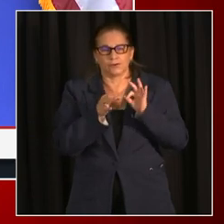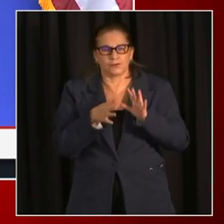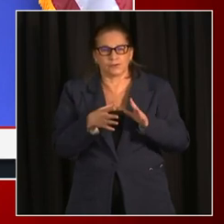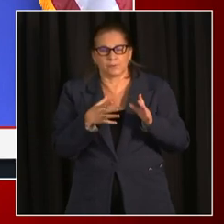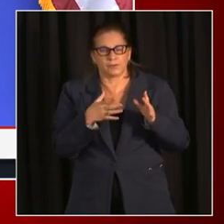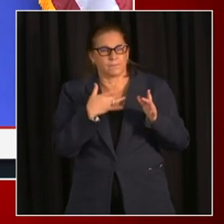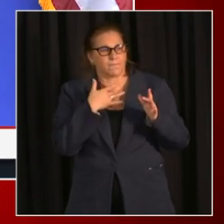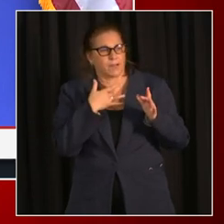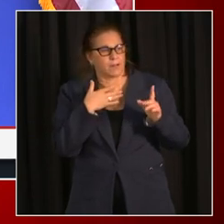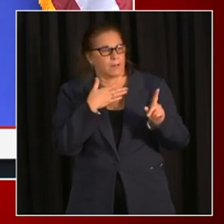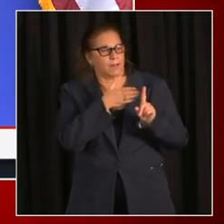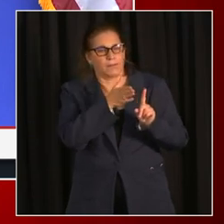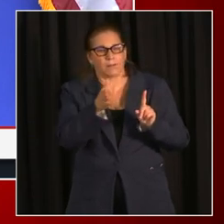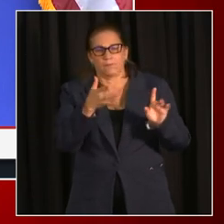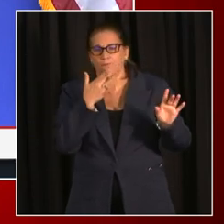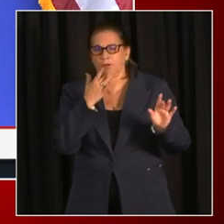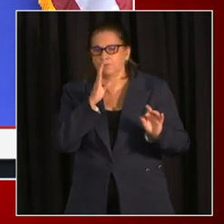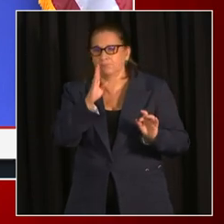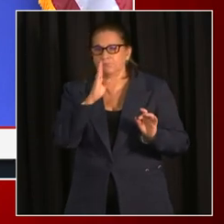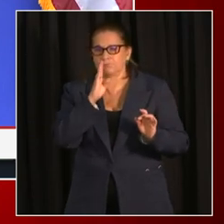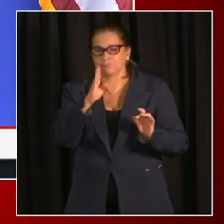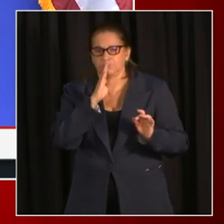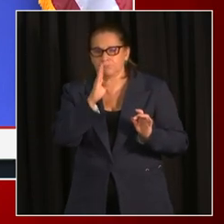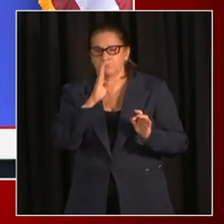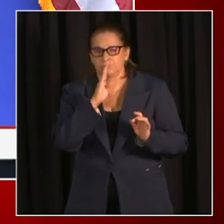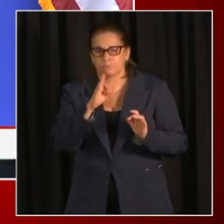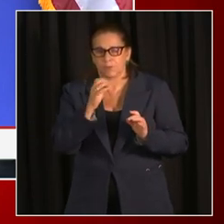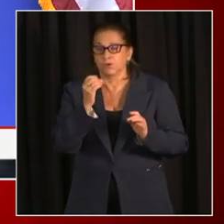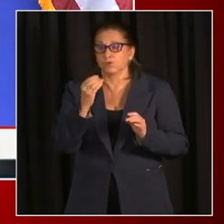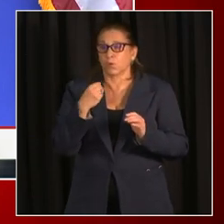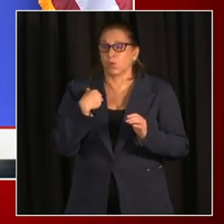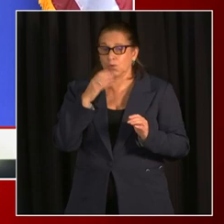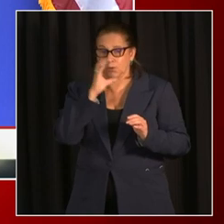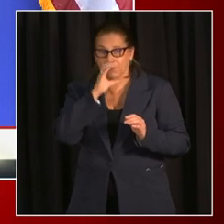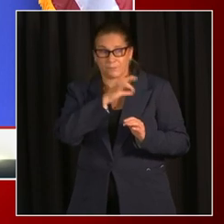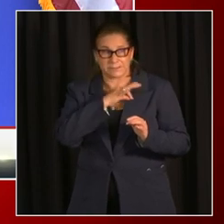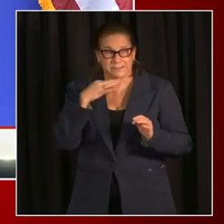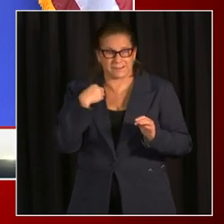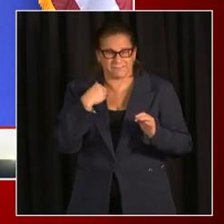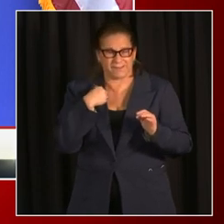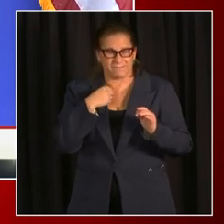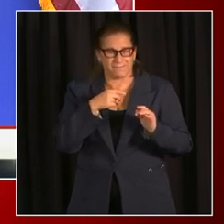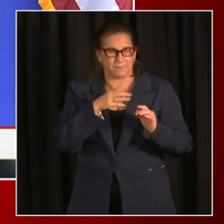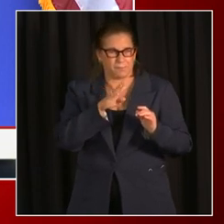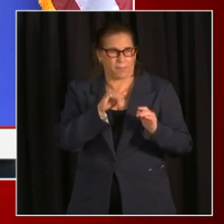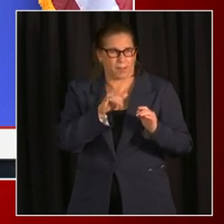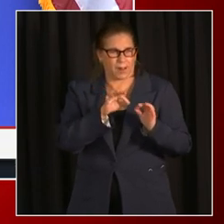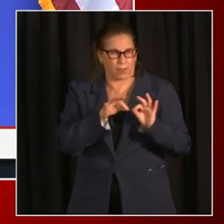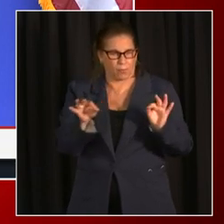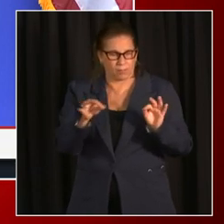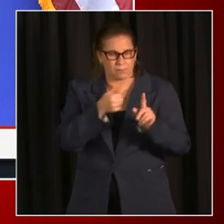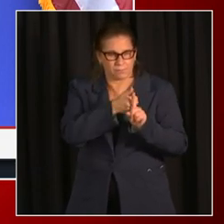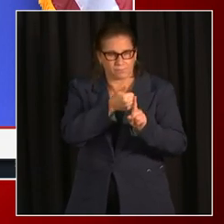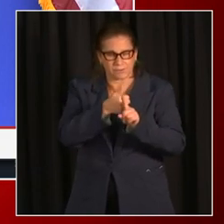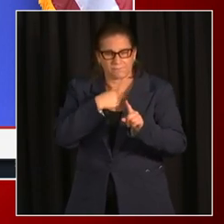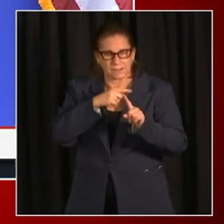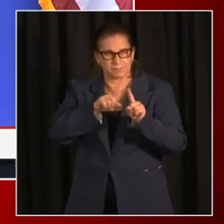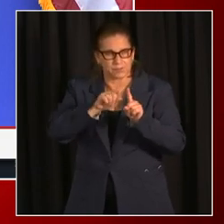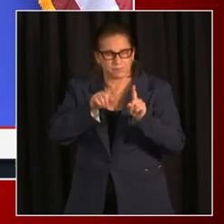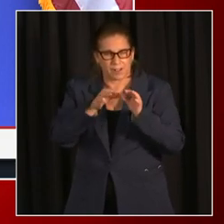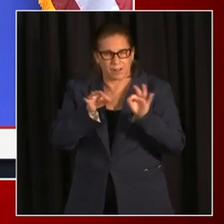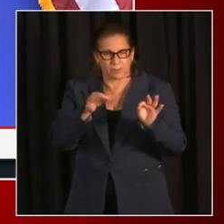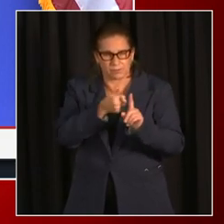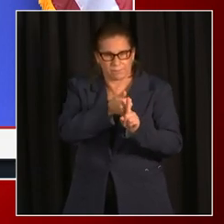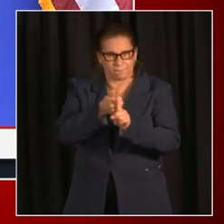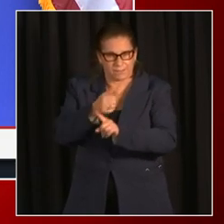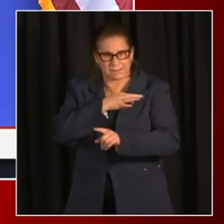we want to do a better job of using the bilingual staff that we have being in direct contact with them. But we have made